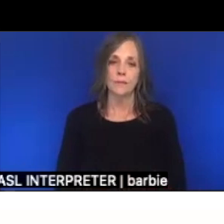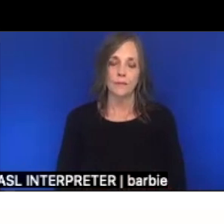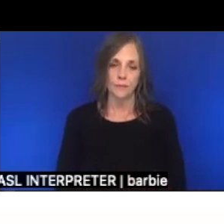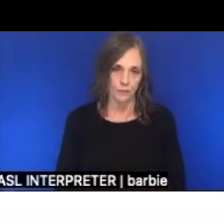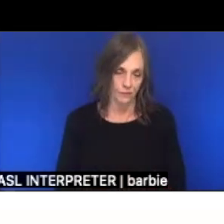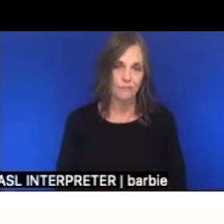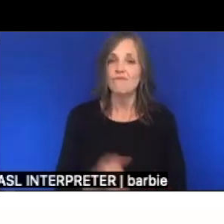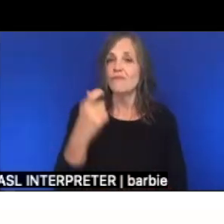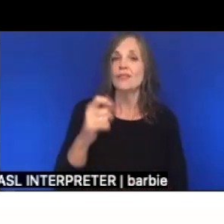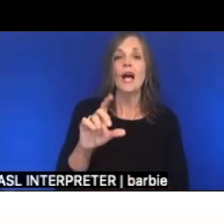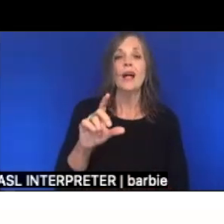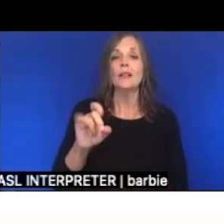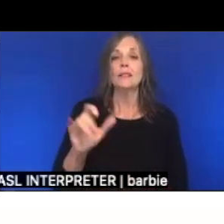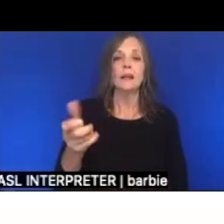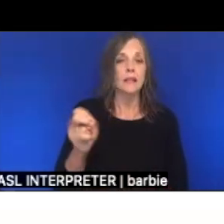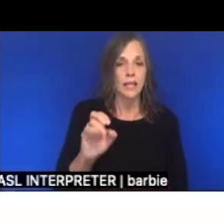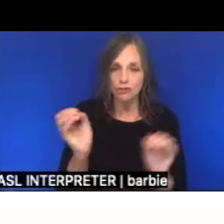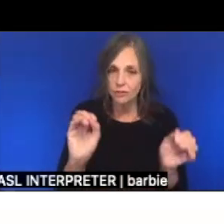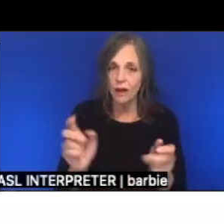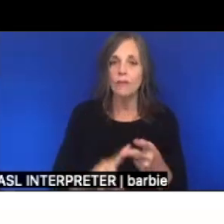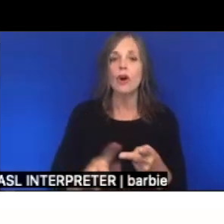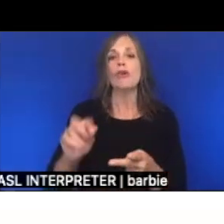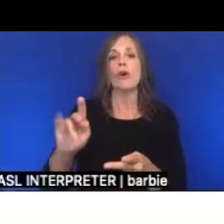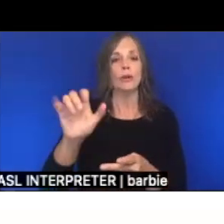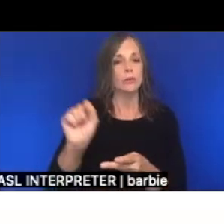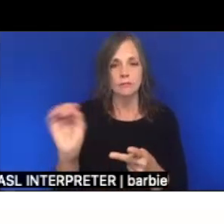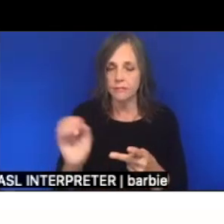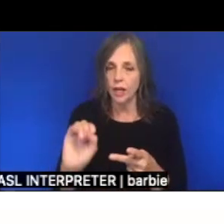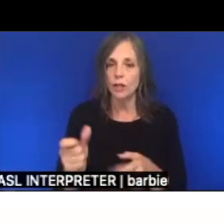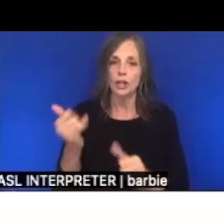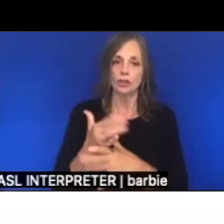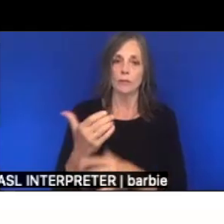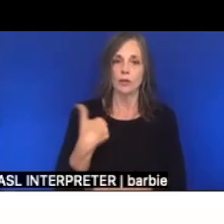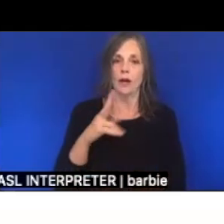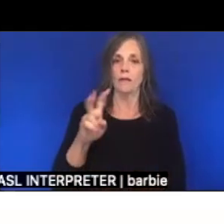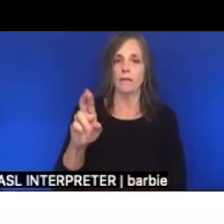articles. So in German, we have der, die, das, which is he, she,